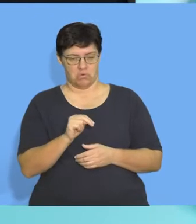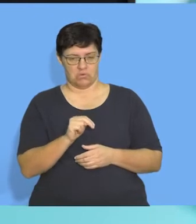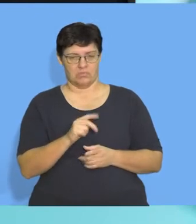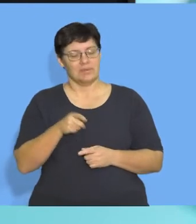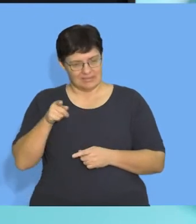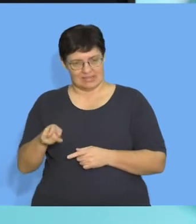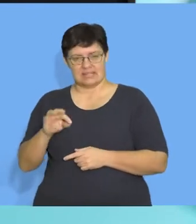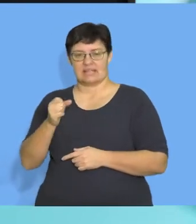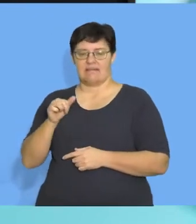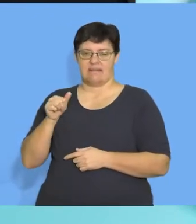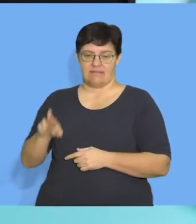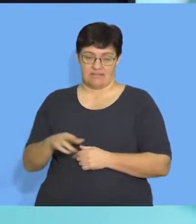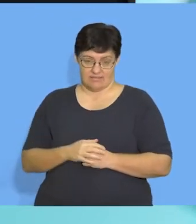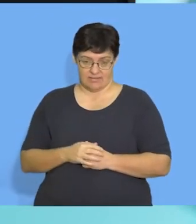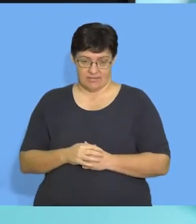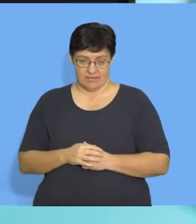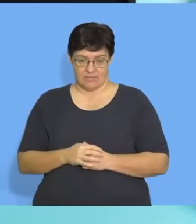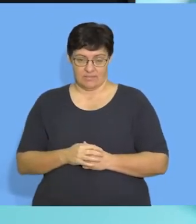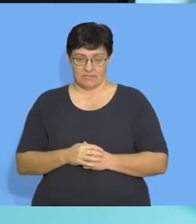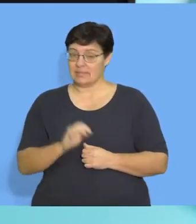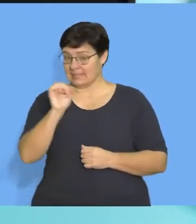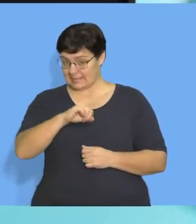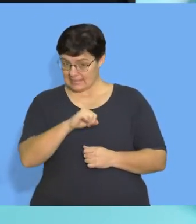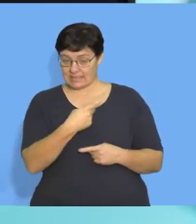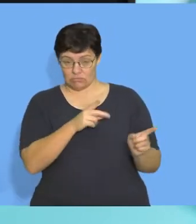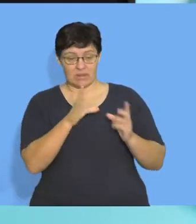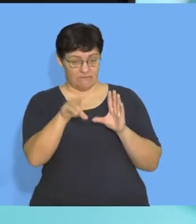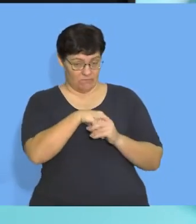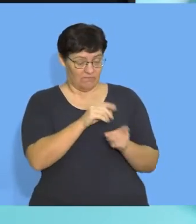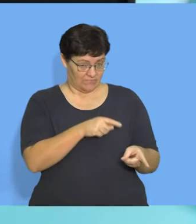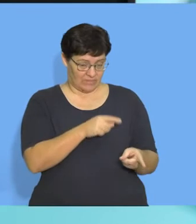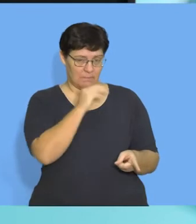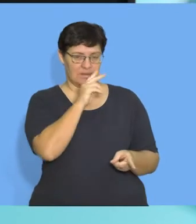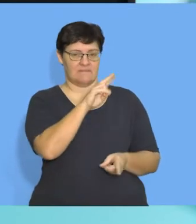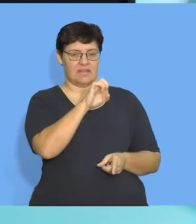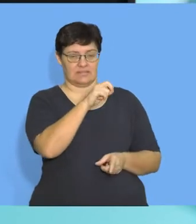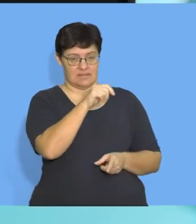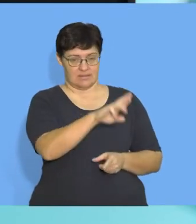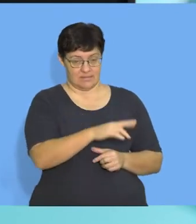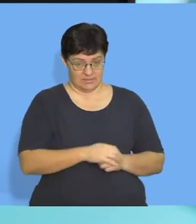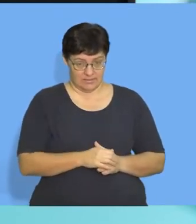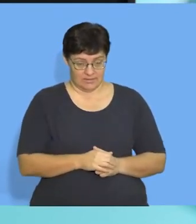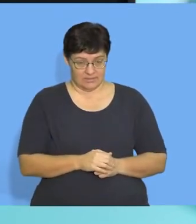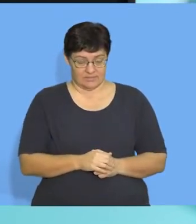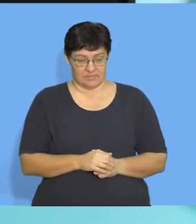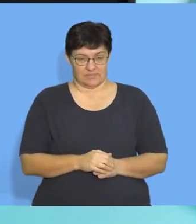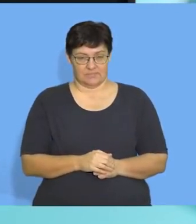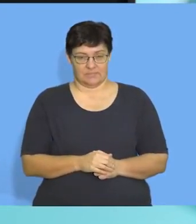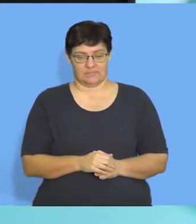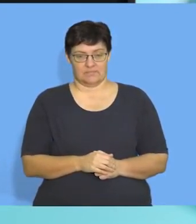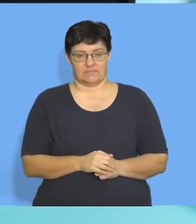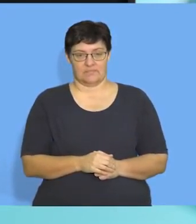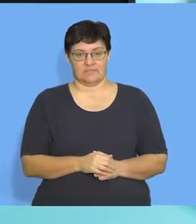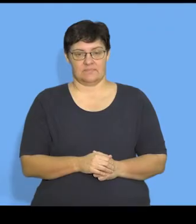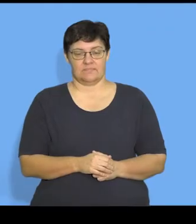it's a scalar. If the answer is yes, then it's a vector. Okay? So, here